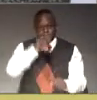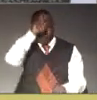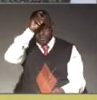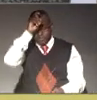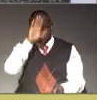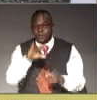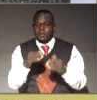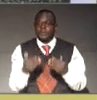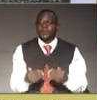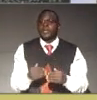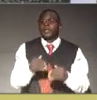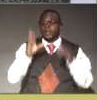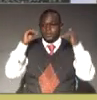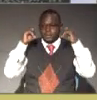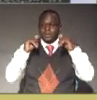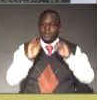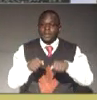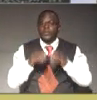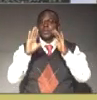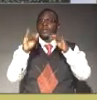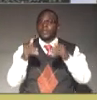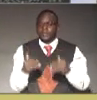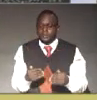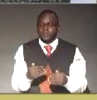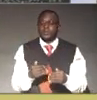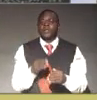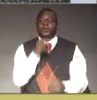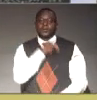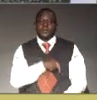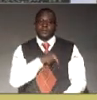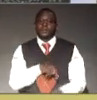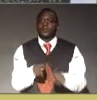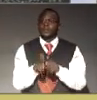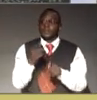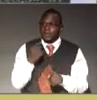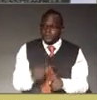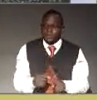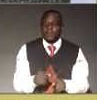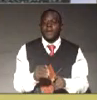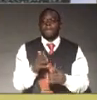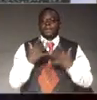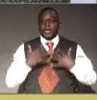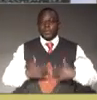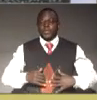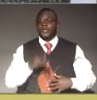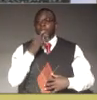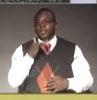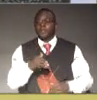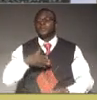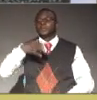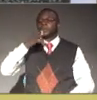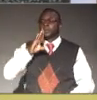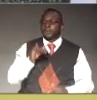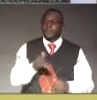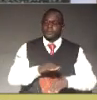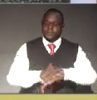he becomes the lamb that we used to celebrate our deliverance from sin. And he says, take my body, eat, take my blood, drink. I